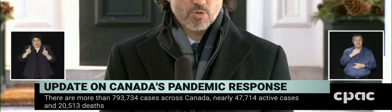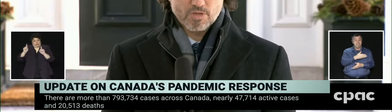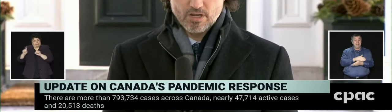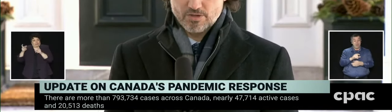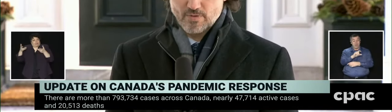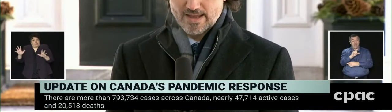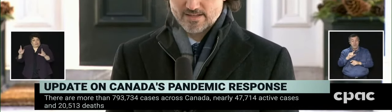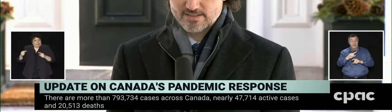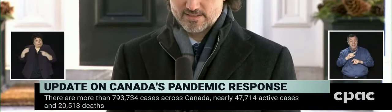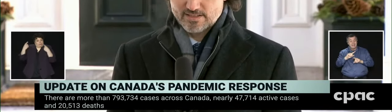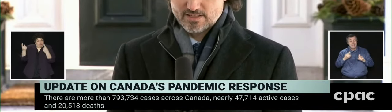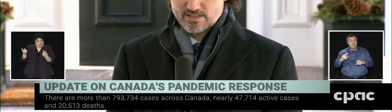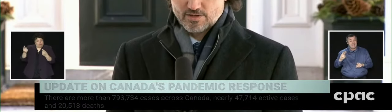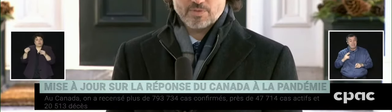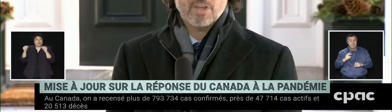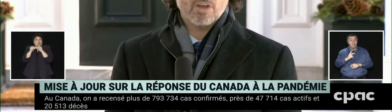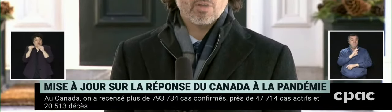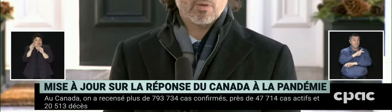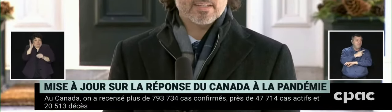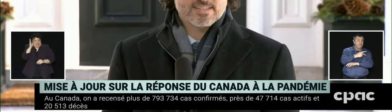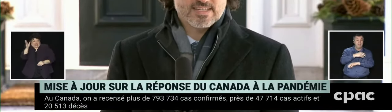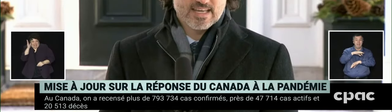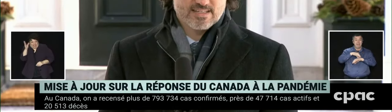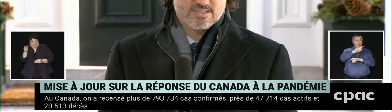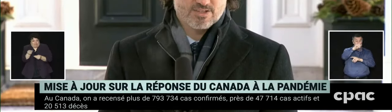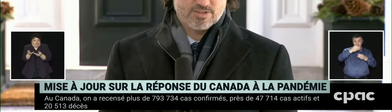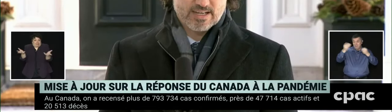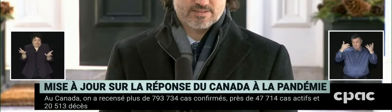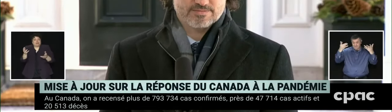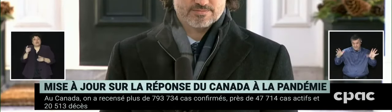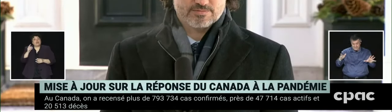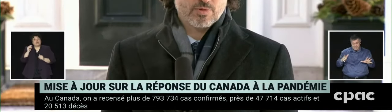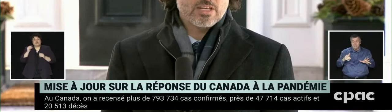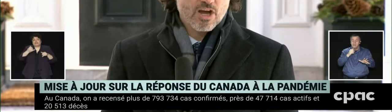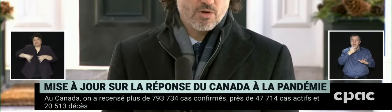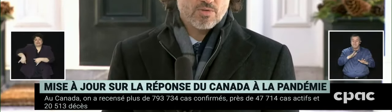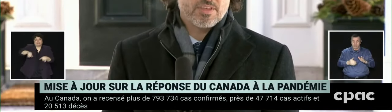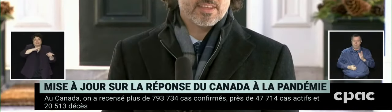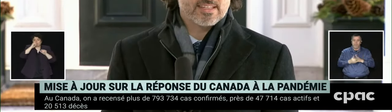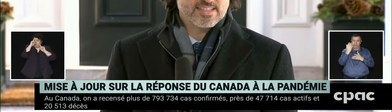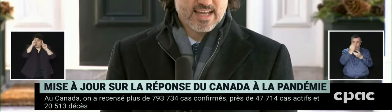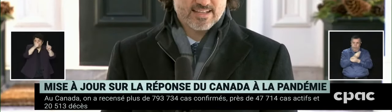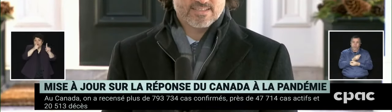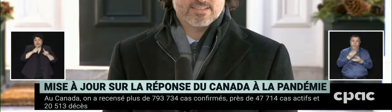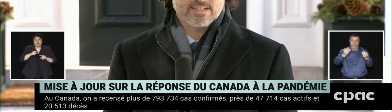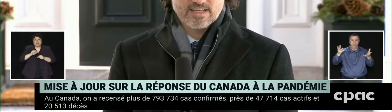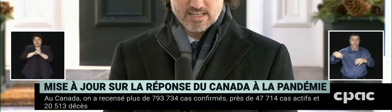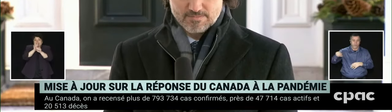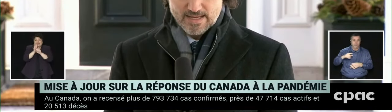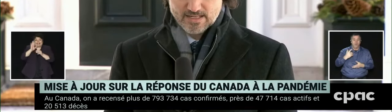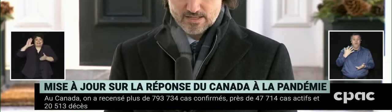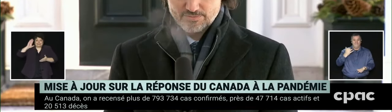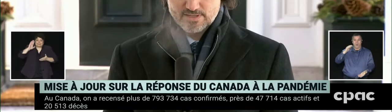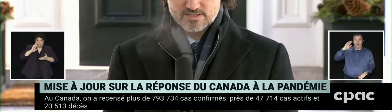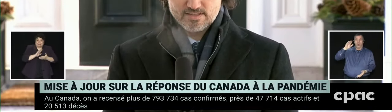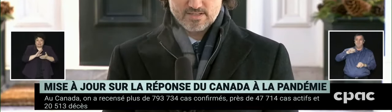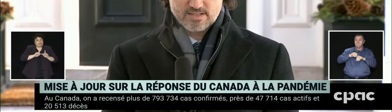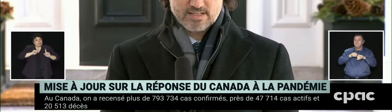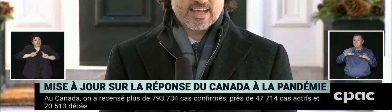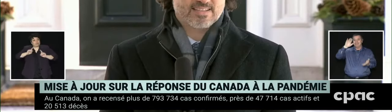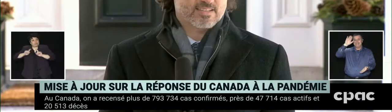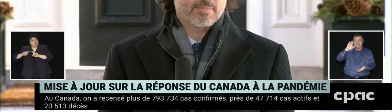with more on the way. We all want to see cases go down. We know that these tests can make a